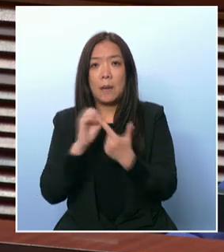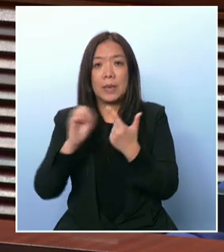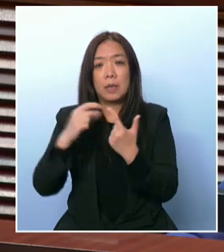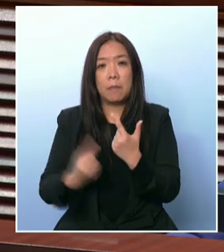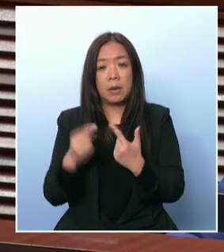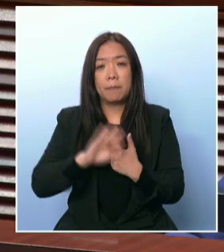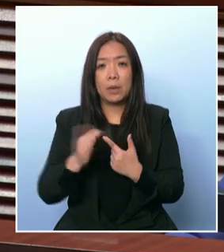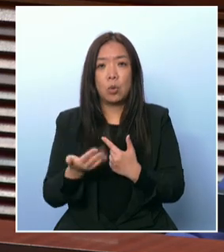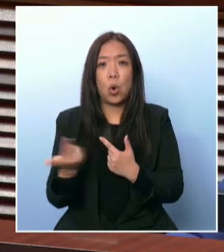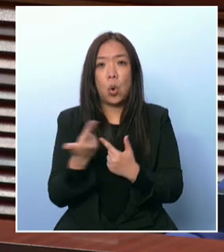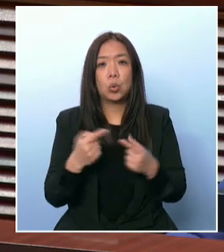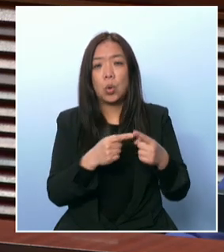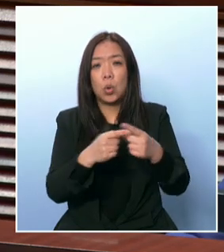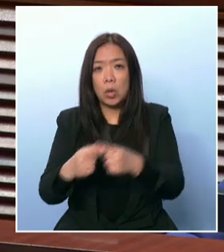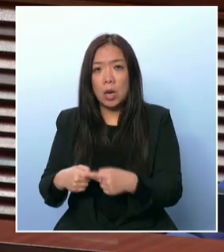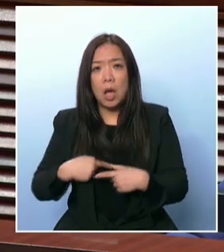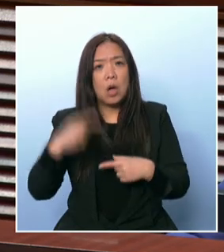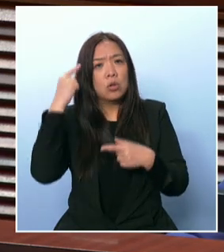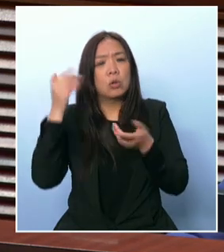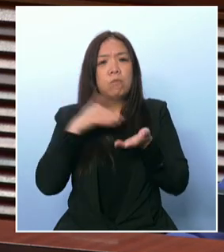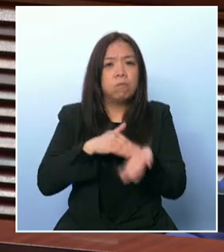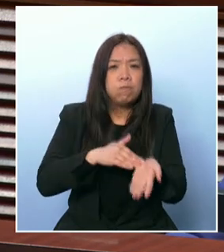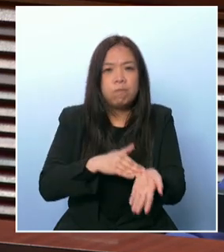Chinese medicine training centers to